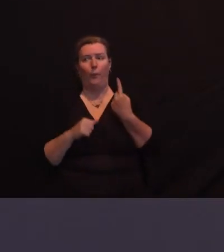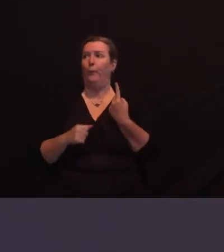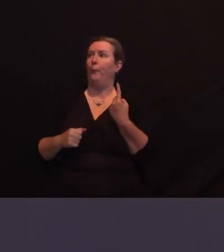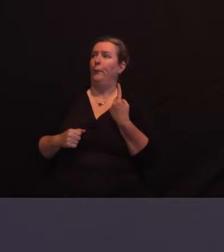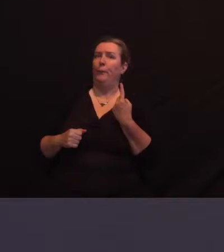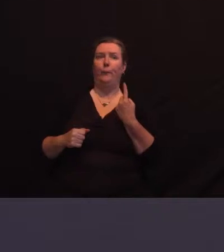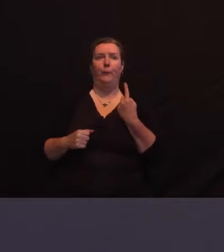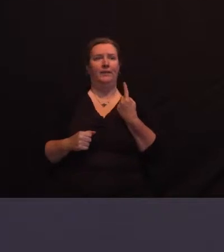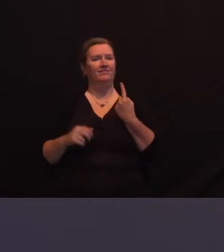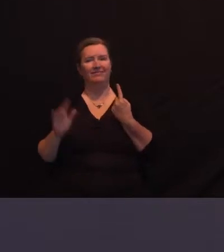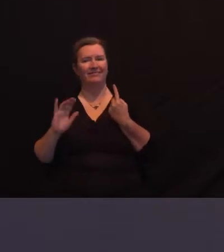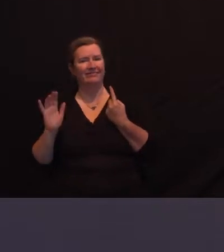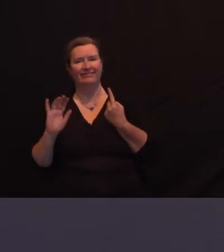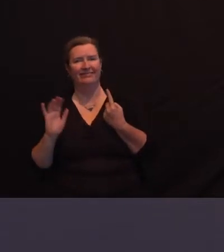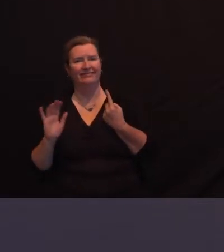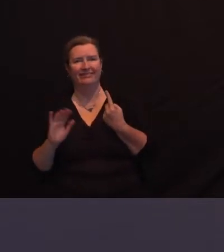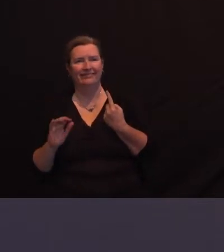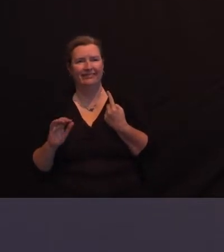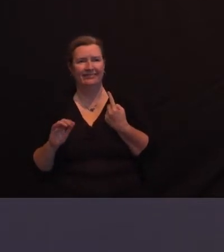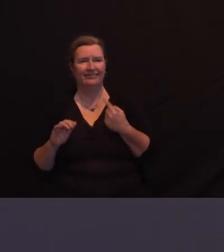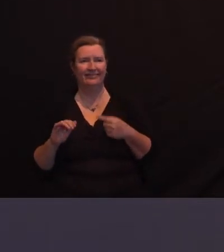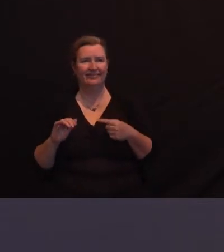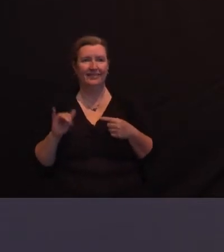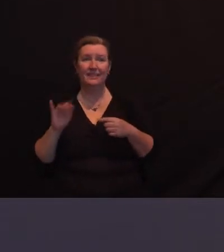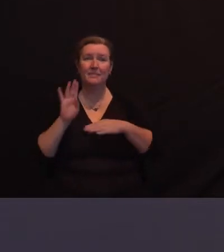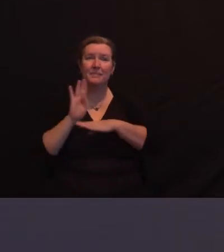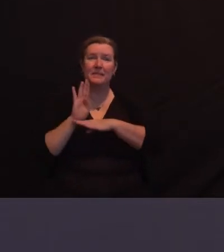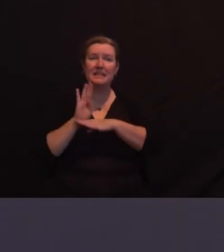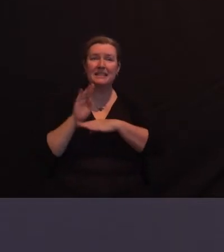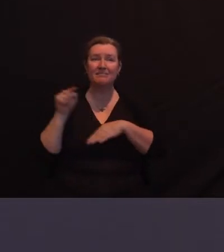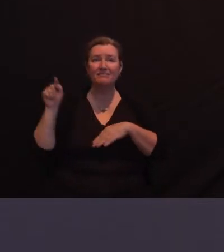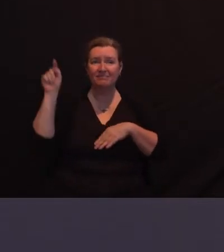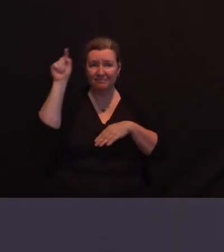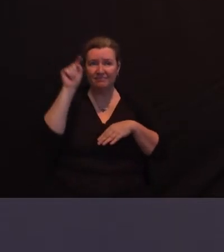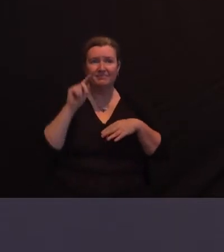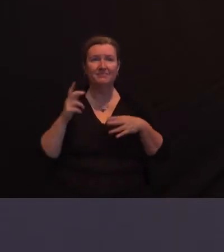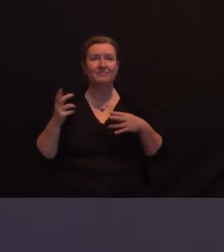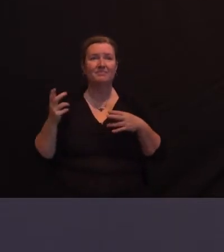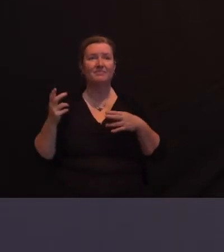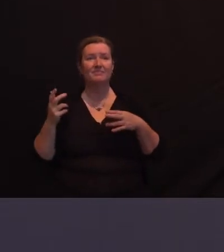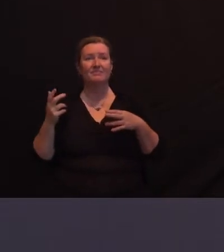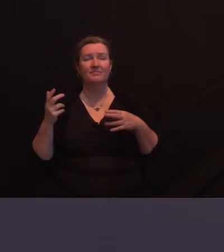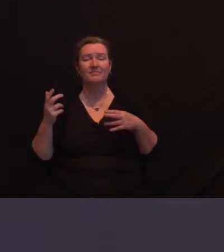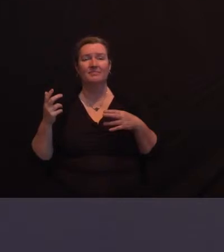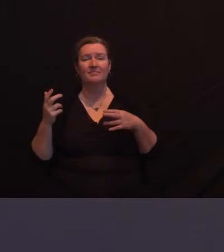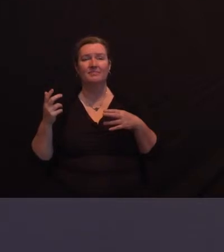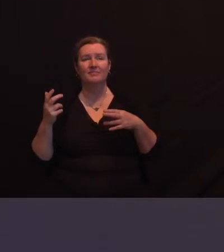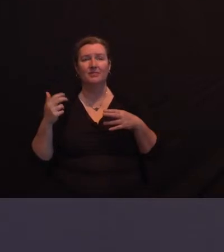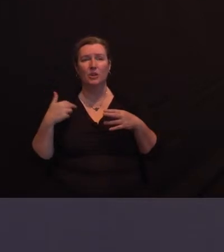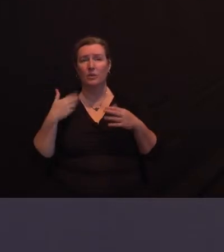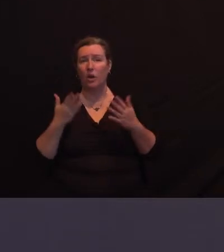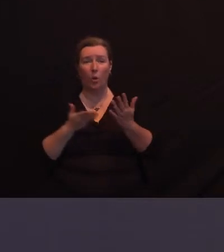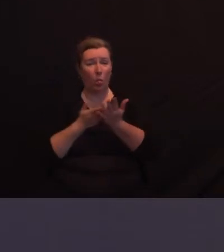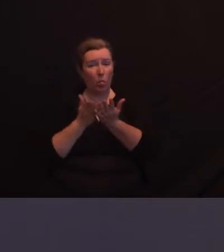question about businesses. You're seeing, we're all going through this together, and I think you're going to continue to see